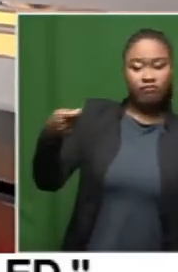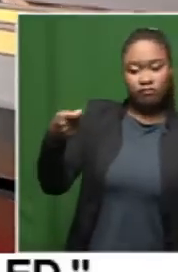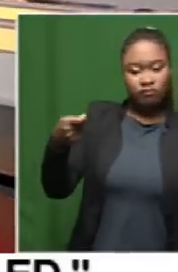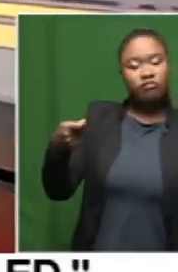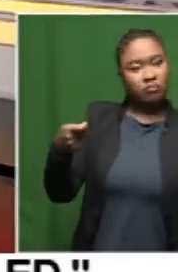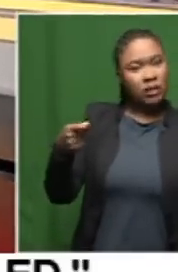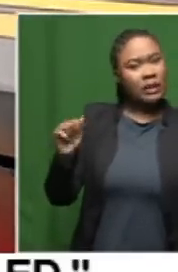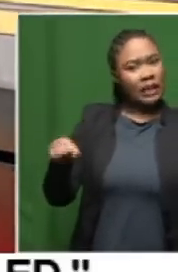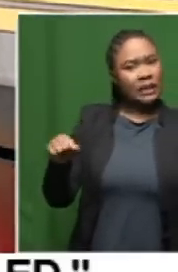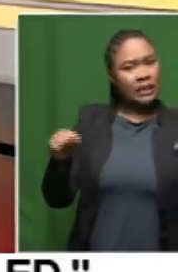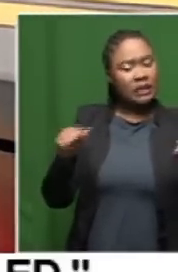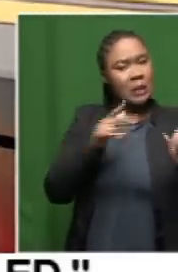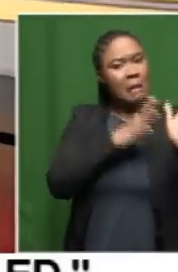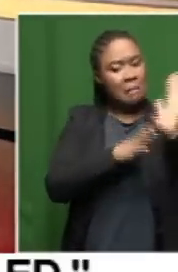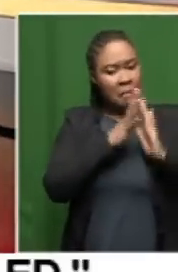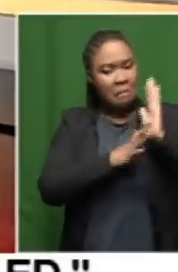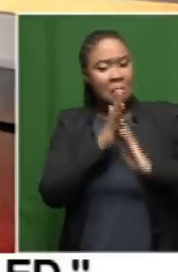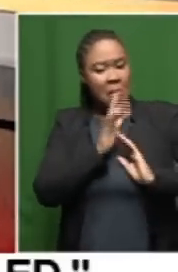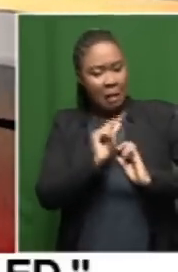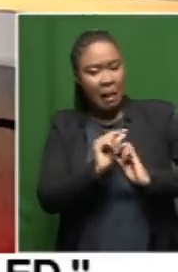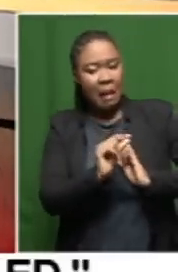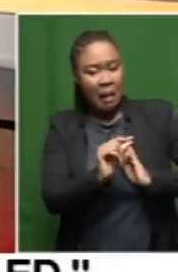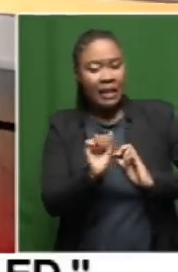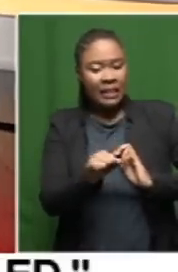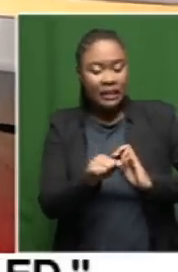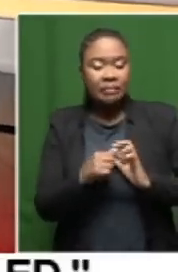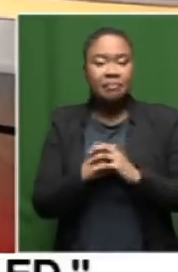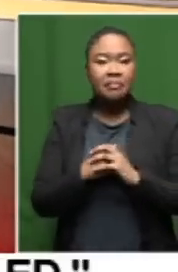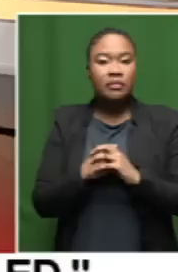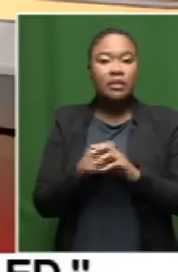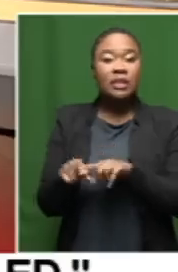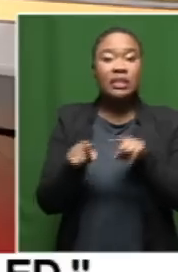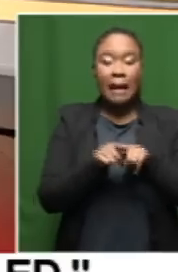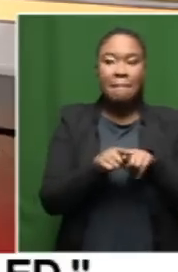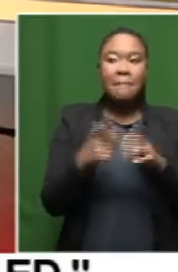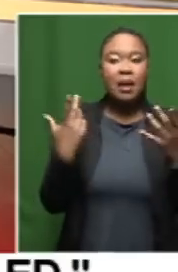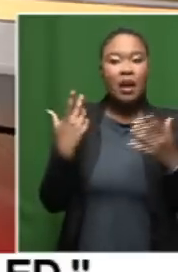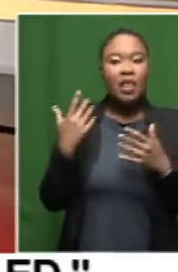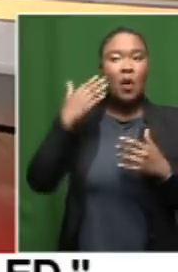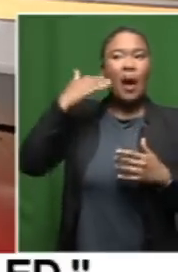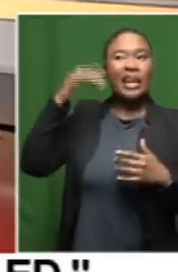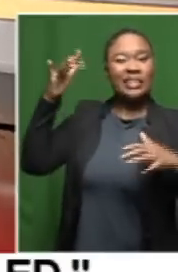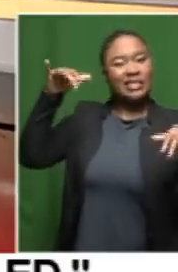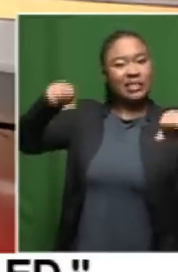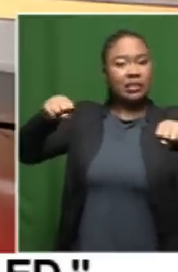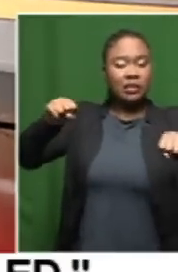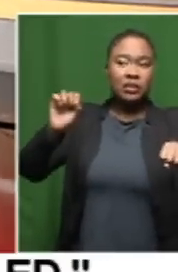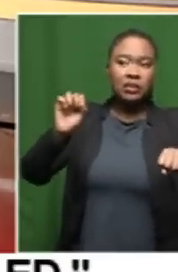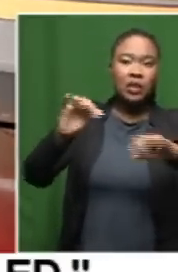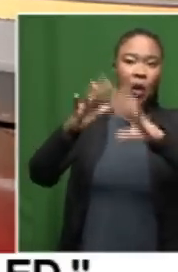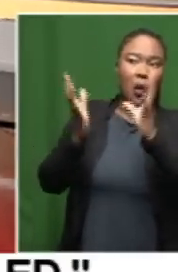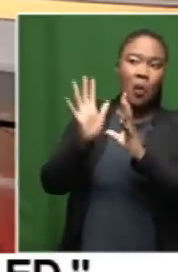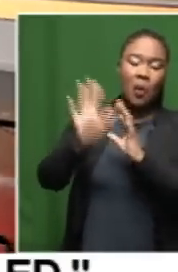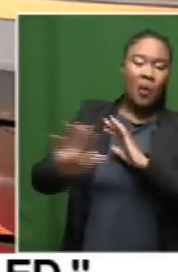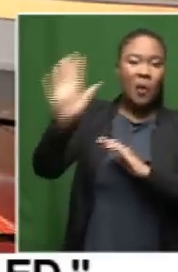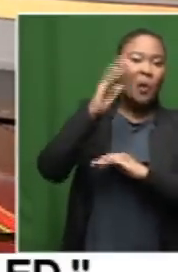of the issues of, you know, where we talk about the colonial way of thinking, the Western world, and then we look at